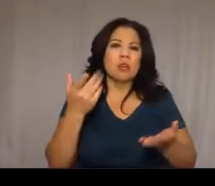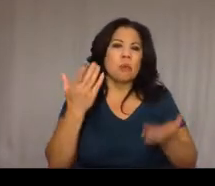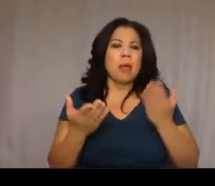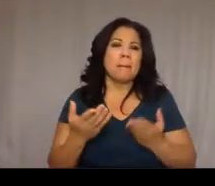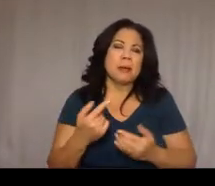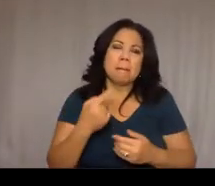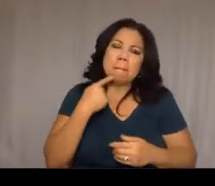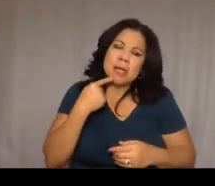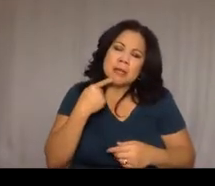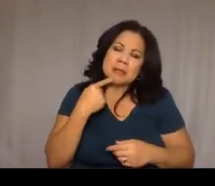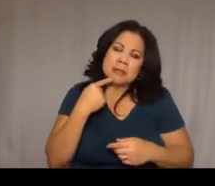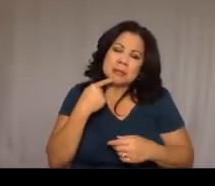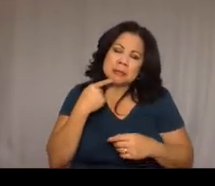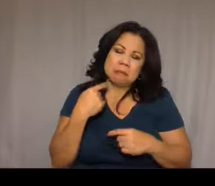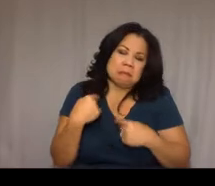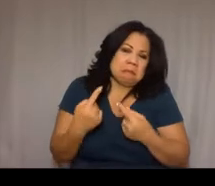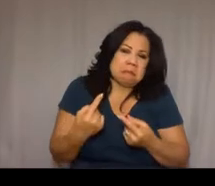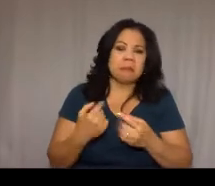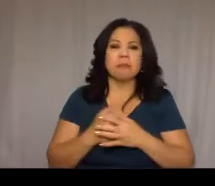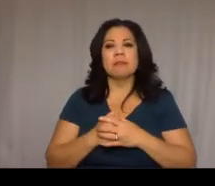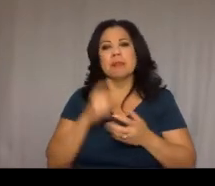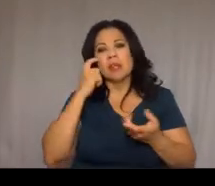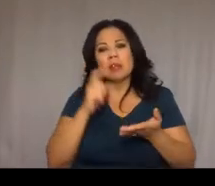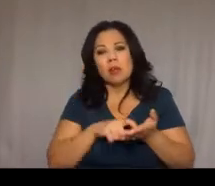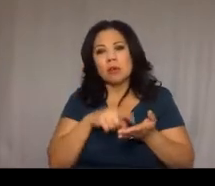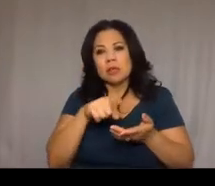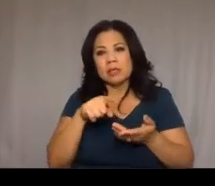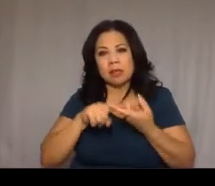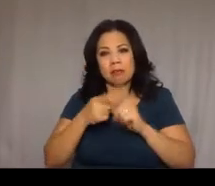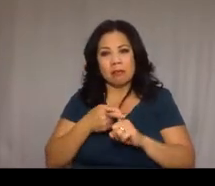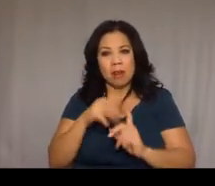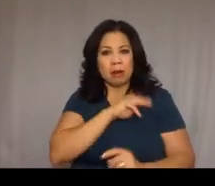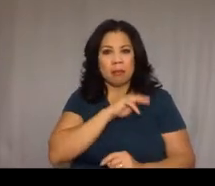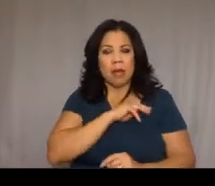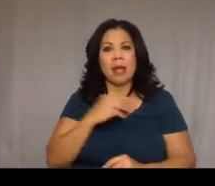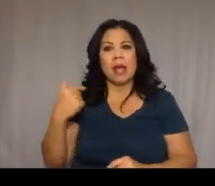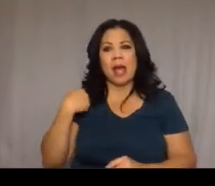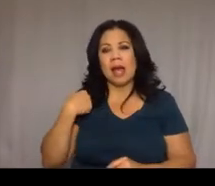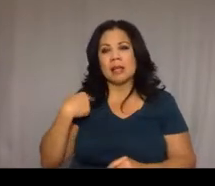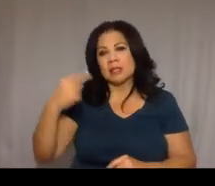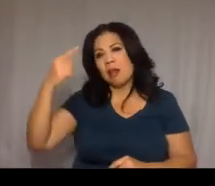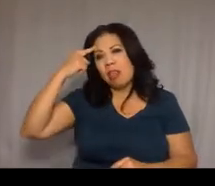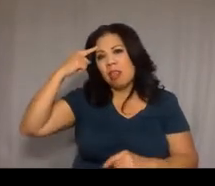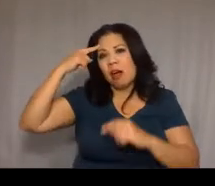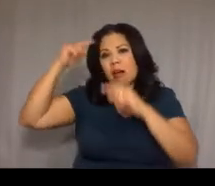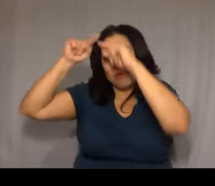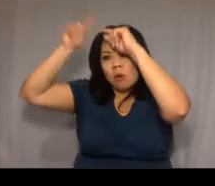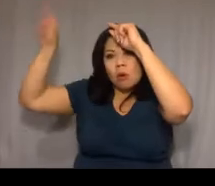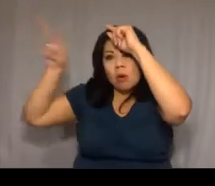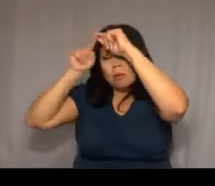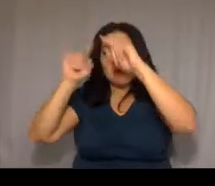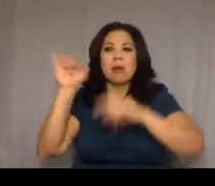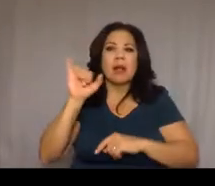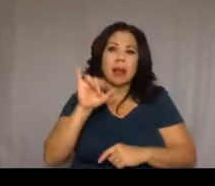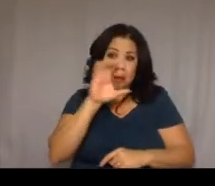these days. So you notice that my friend Mike the Mouse has what we call a thought bubble. It's kind of like in cartoons